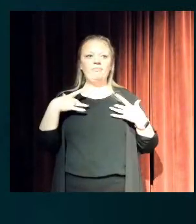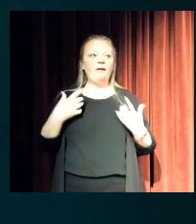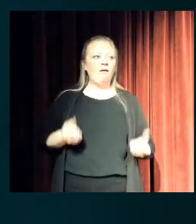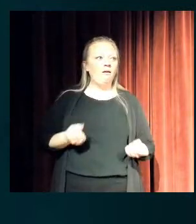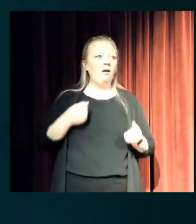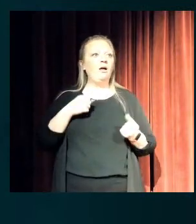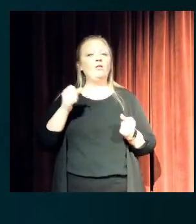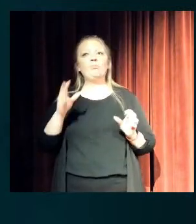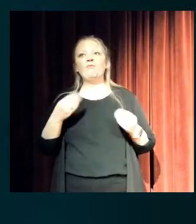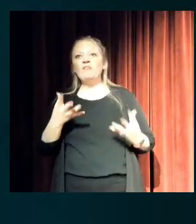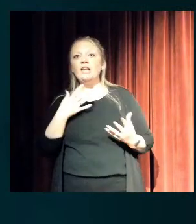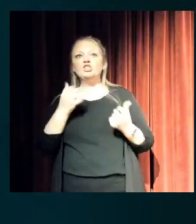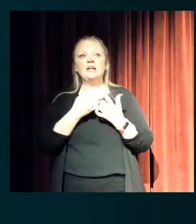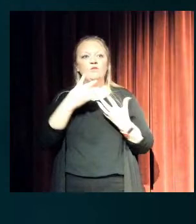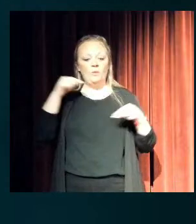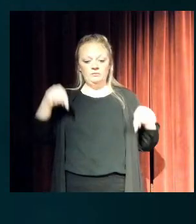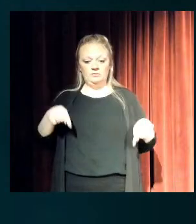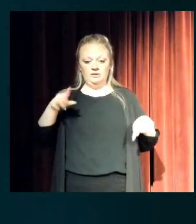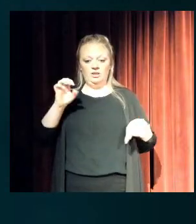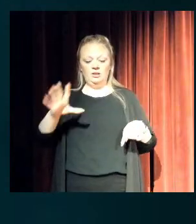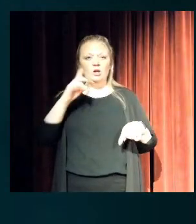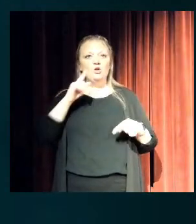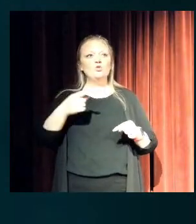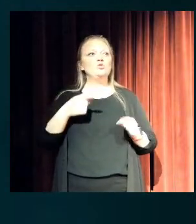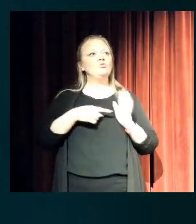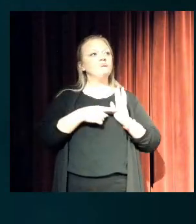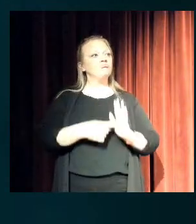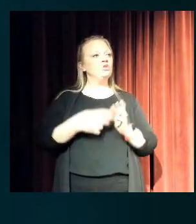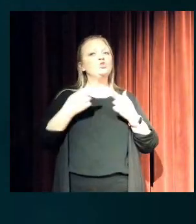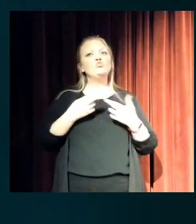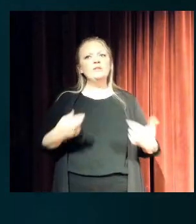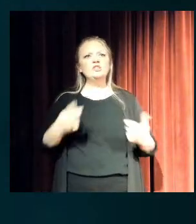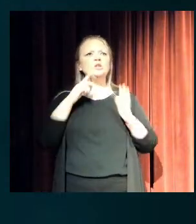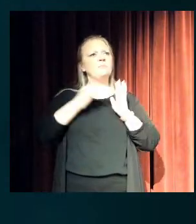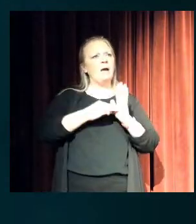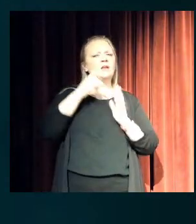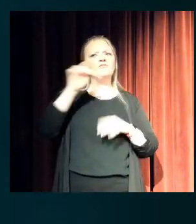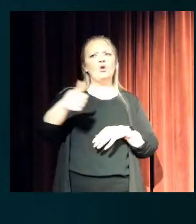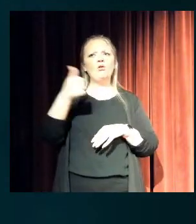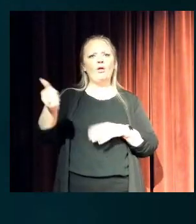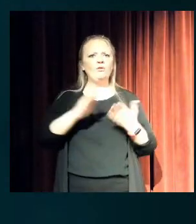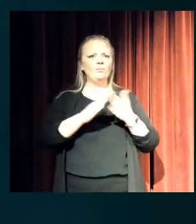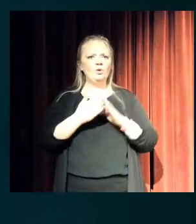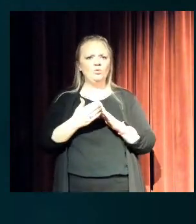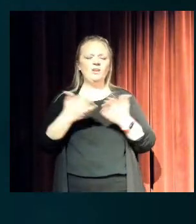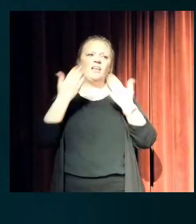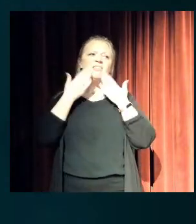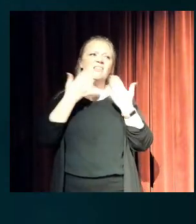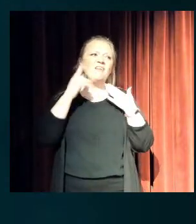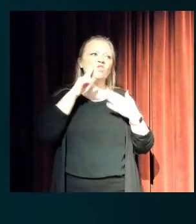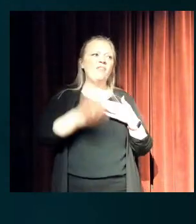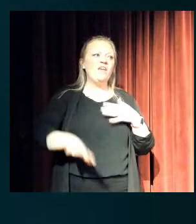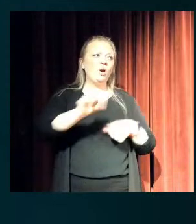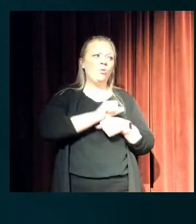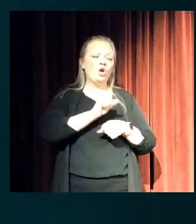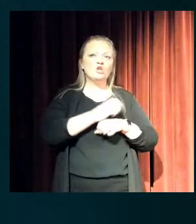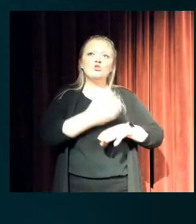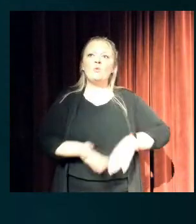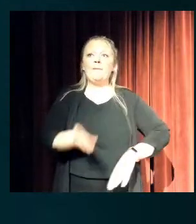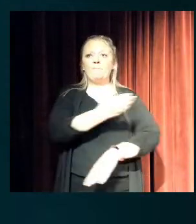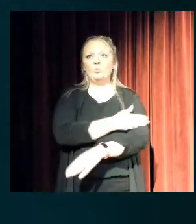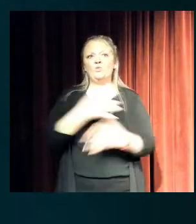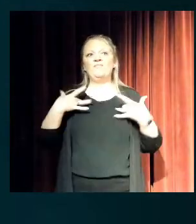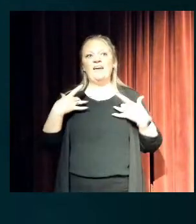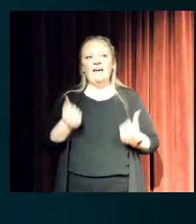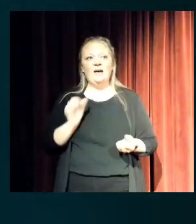here in Erie County and serve as a resource and model for other communities. I thank Director Wooford and her team for the work they are doing to improve the health